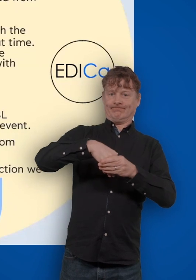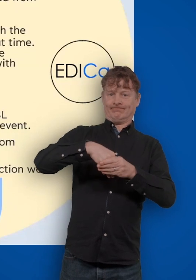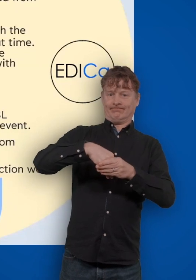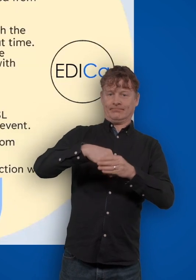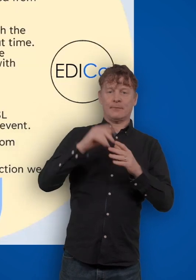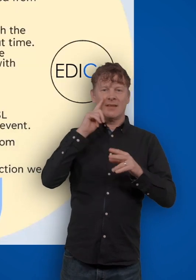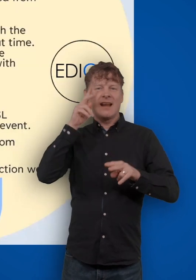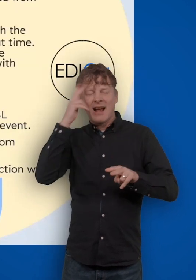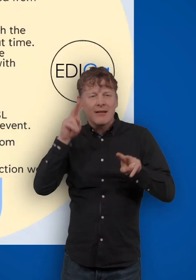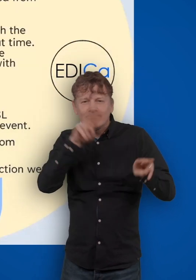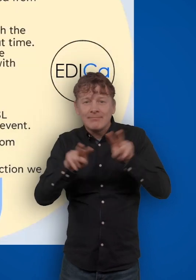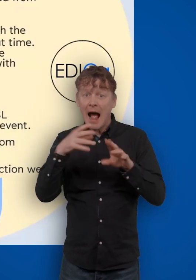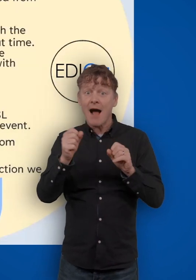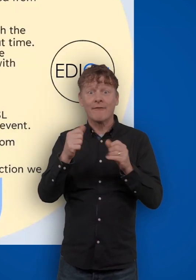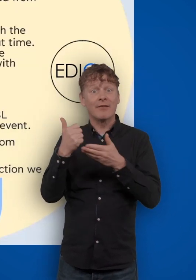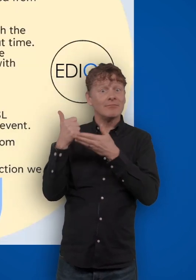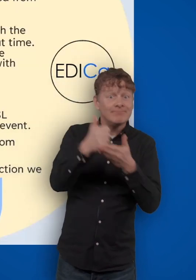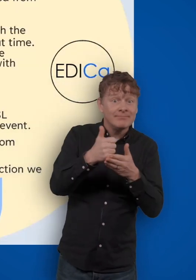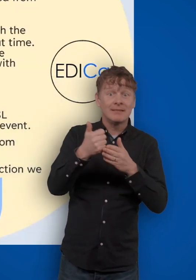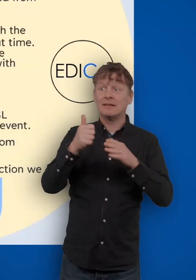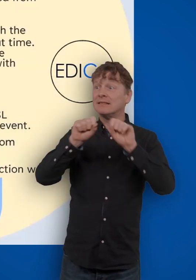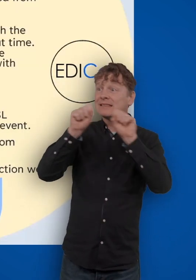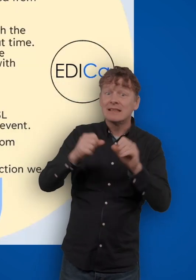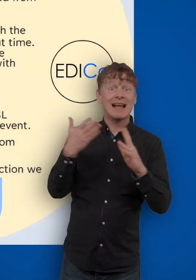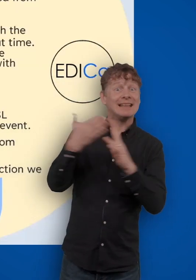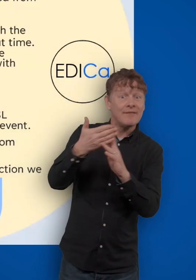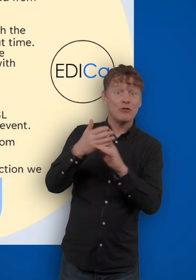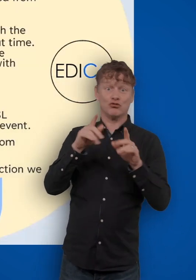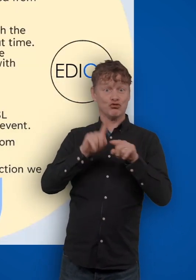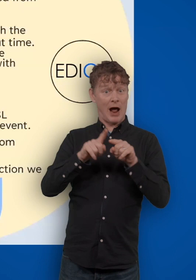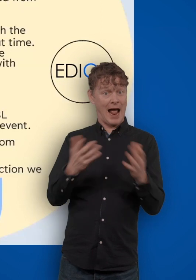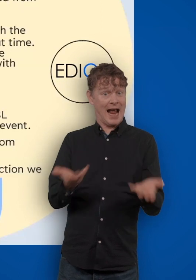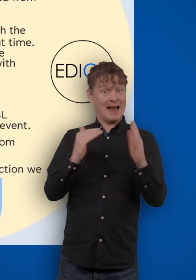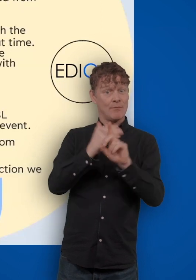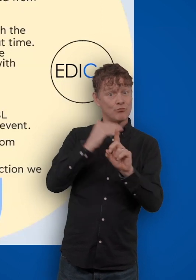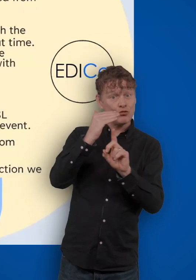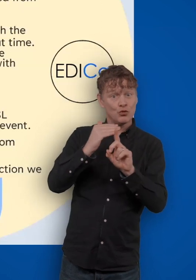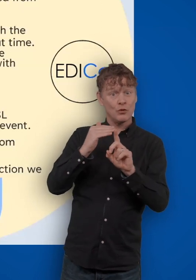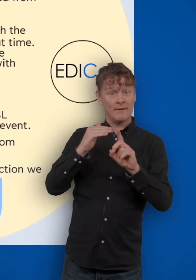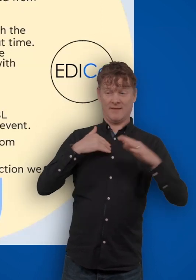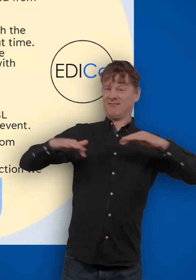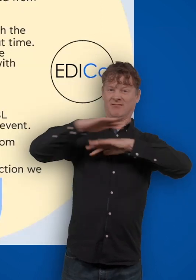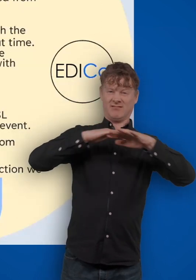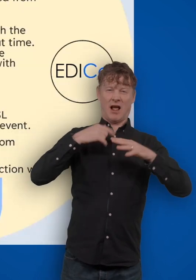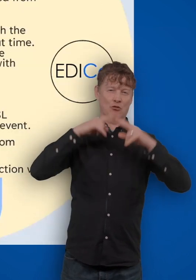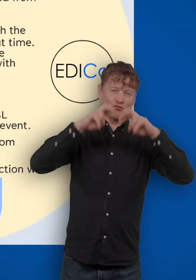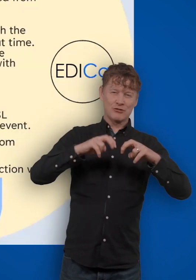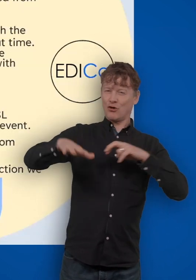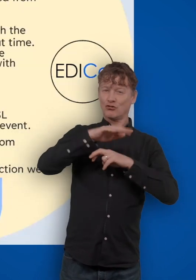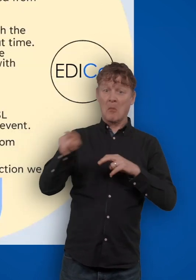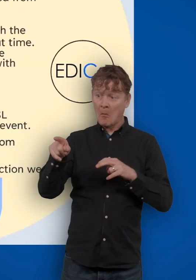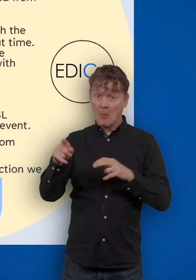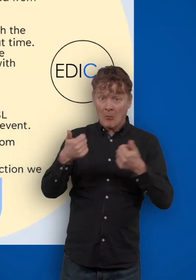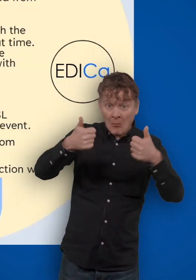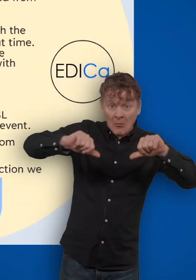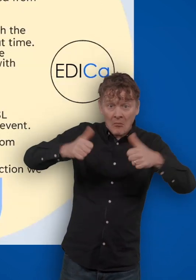evaluate interventions designed to create equitable workplaces across the research and innovation, or R&I, ecosystems.